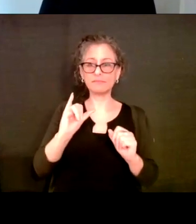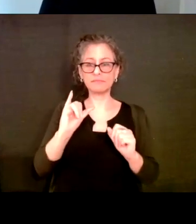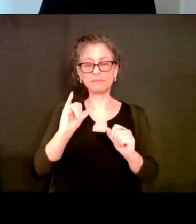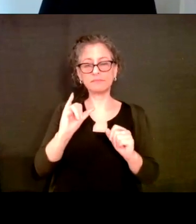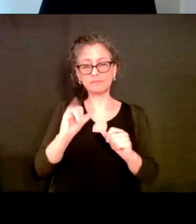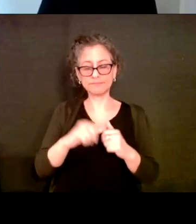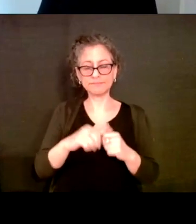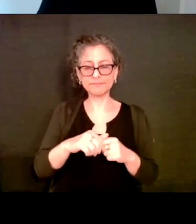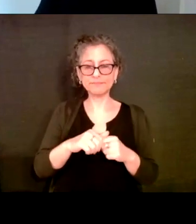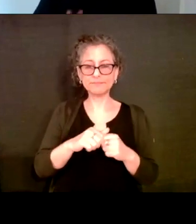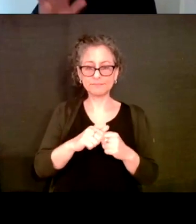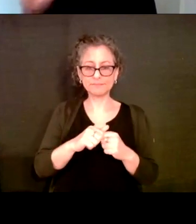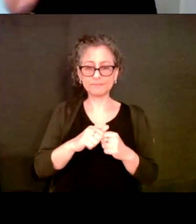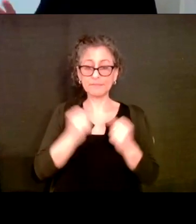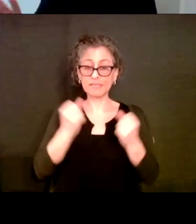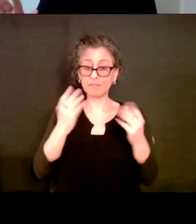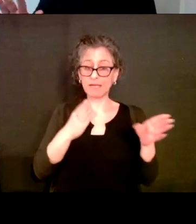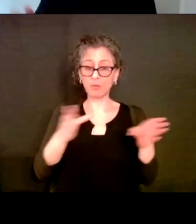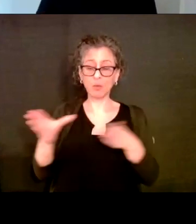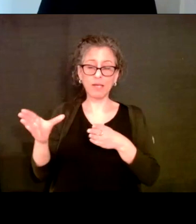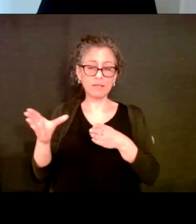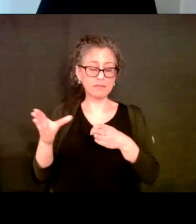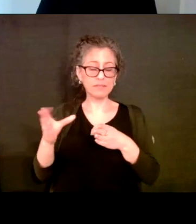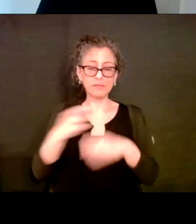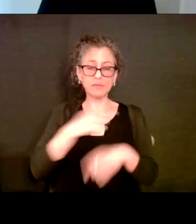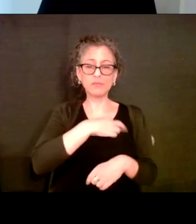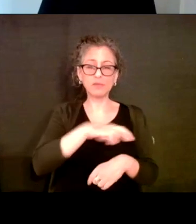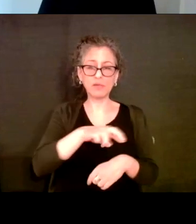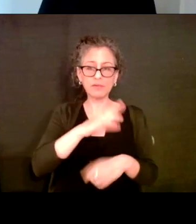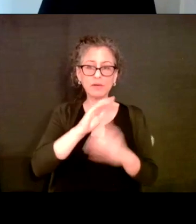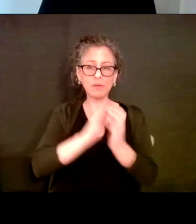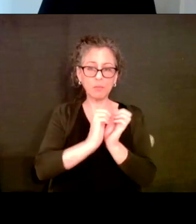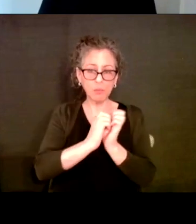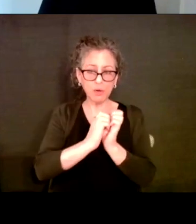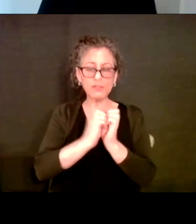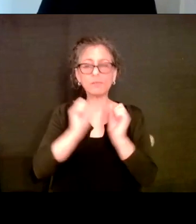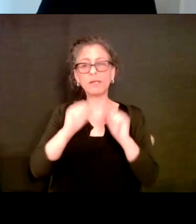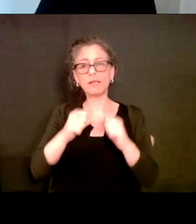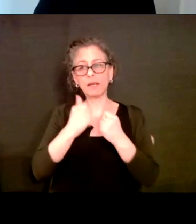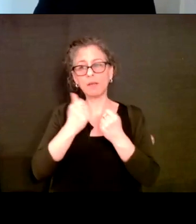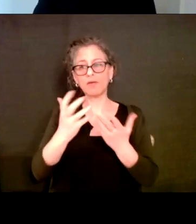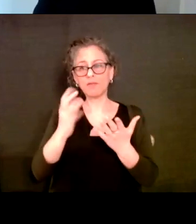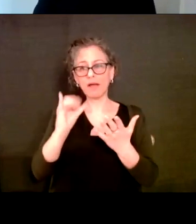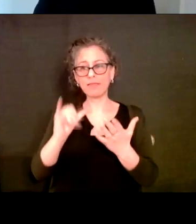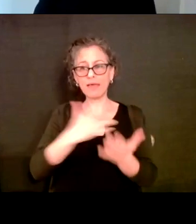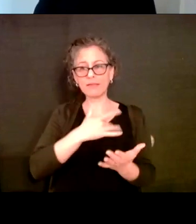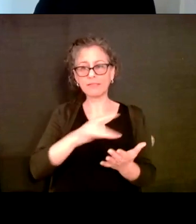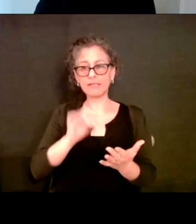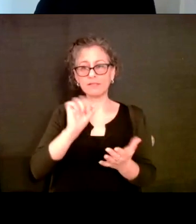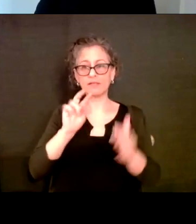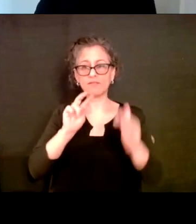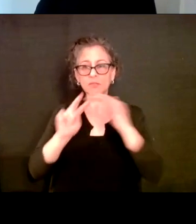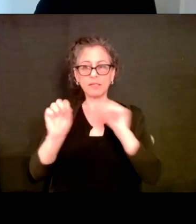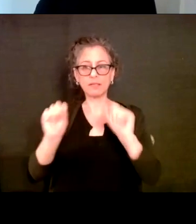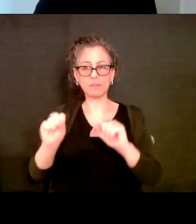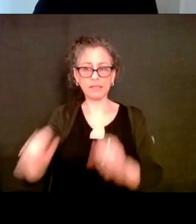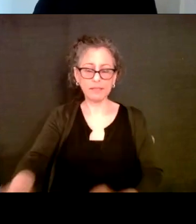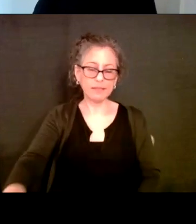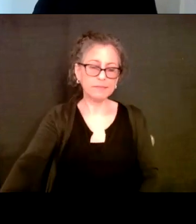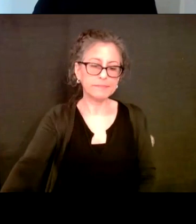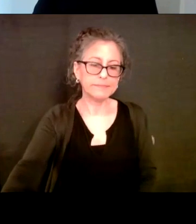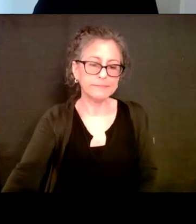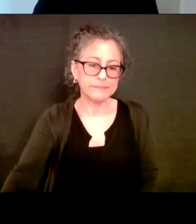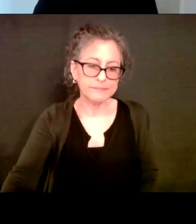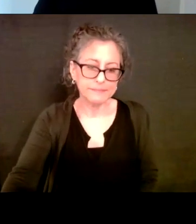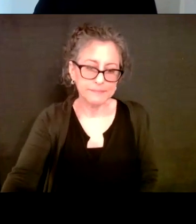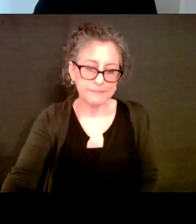predictability. But in many ways, religion and worship can provide us with that sense of predictability that we need.